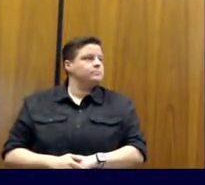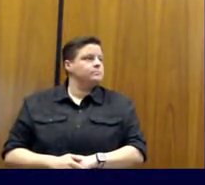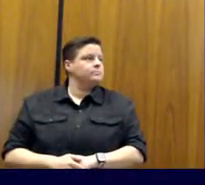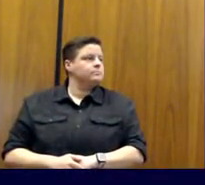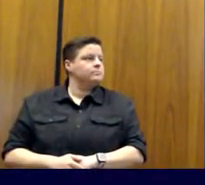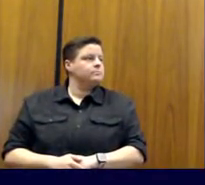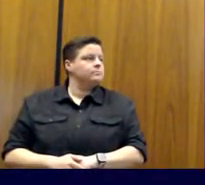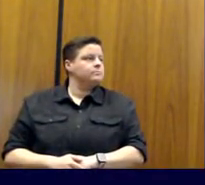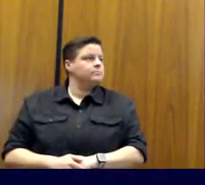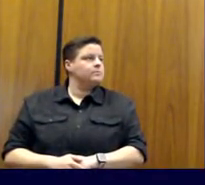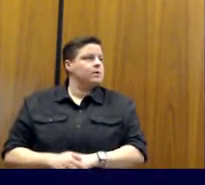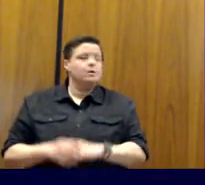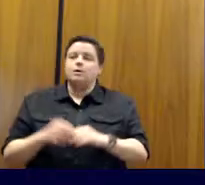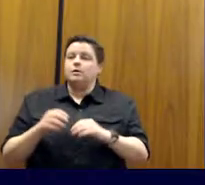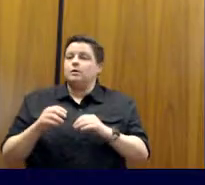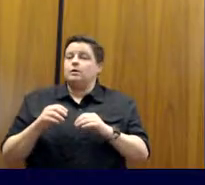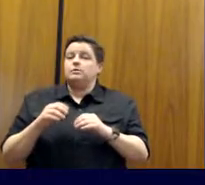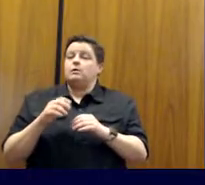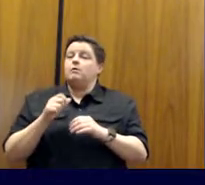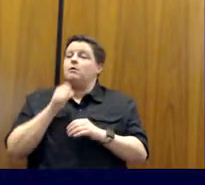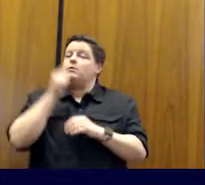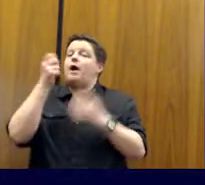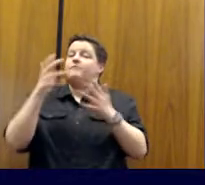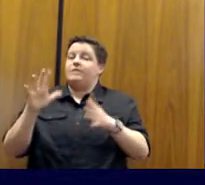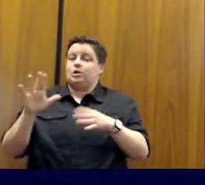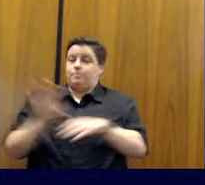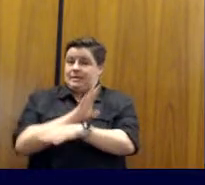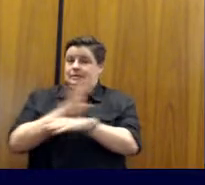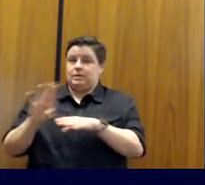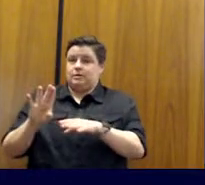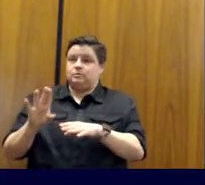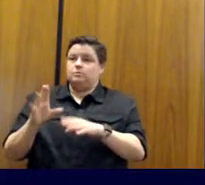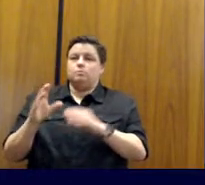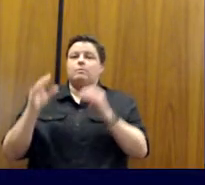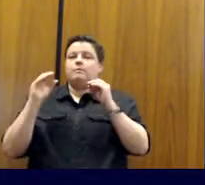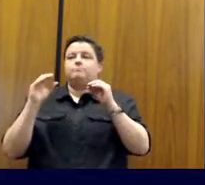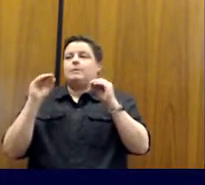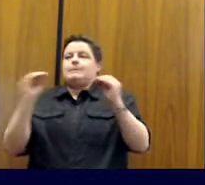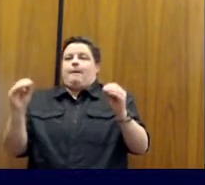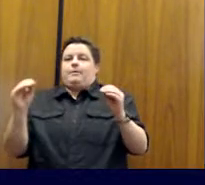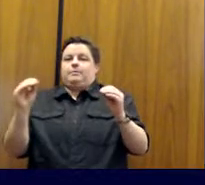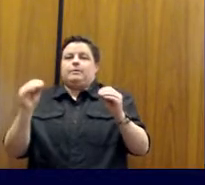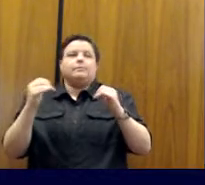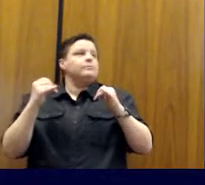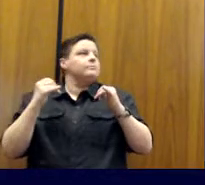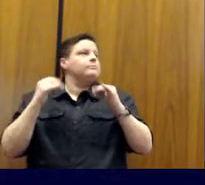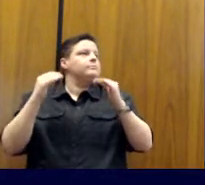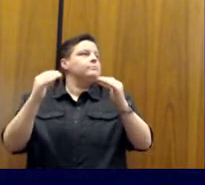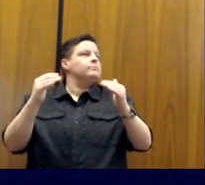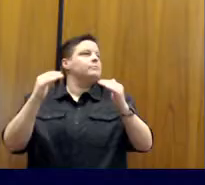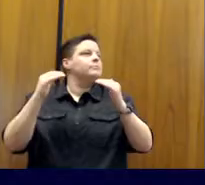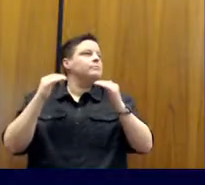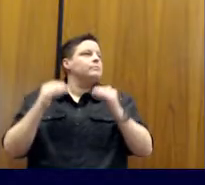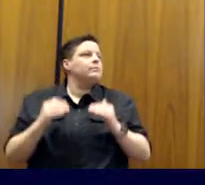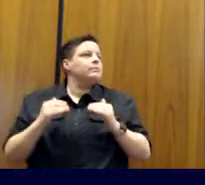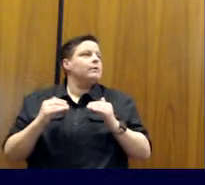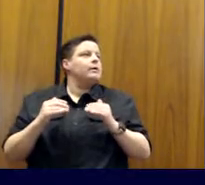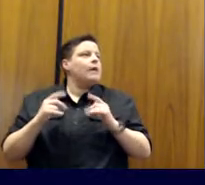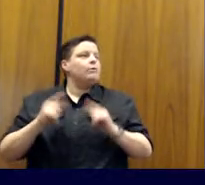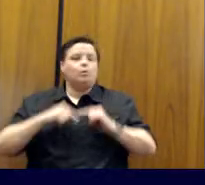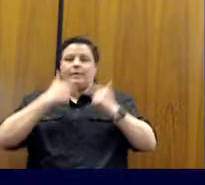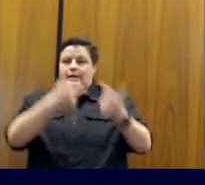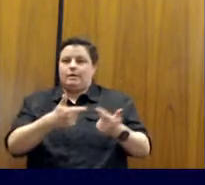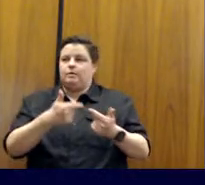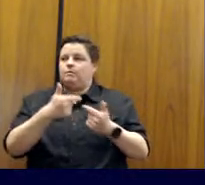With that, we have no unfinished business, new and miscellaneous business. I will turn it over to our corporation counsel. Thank you,